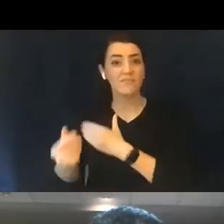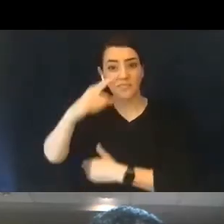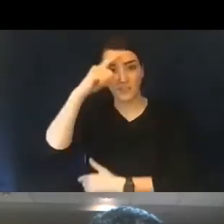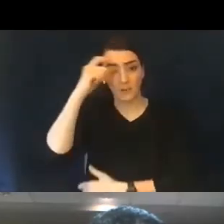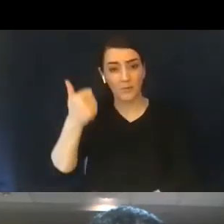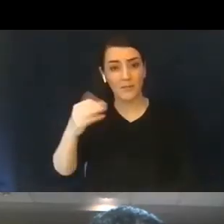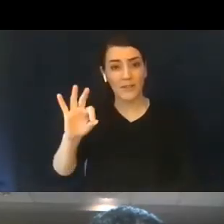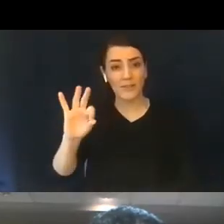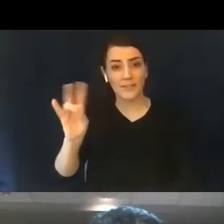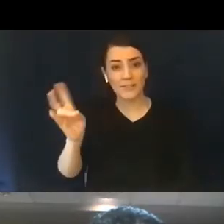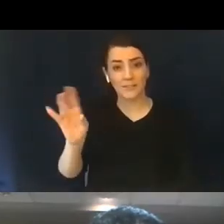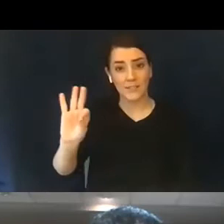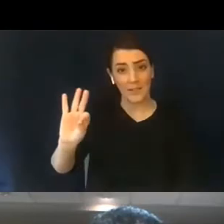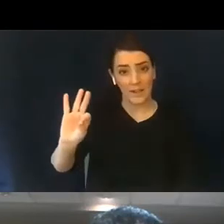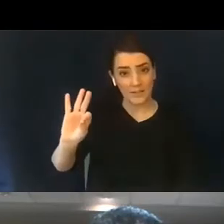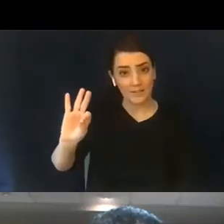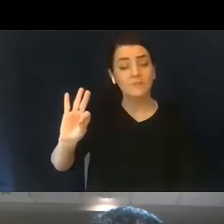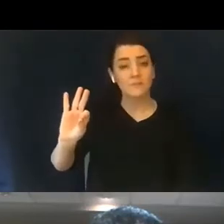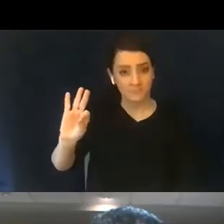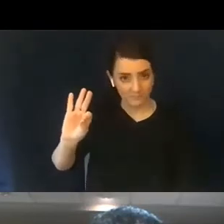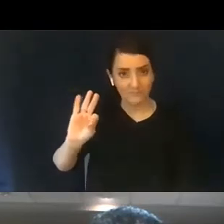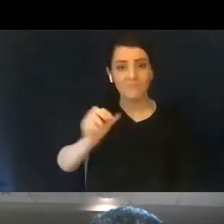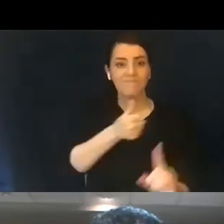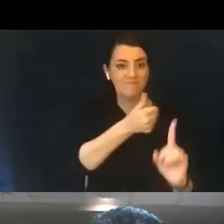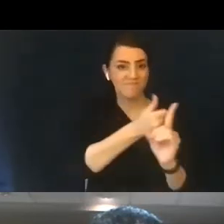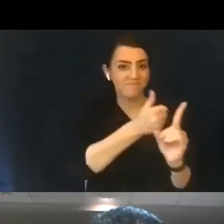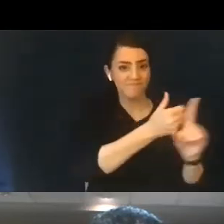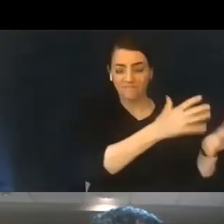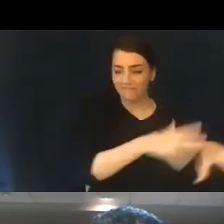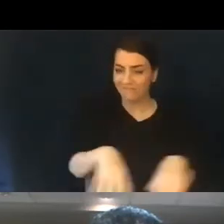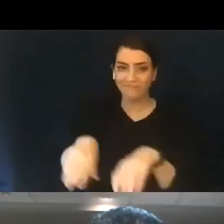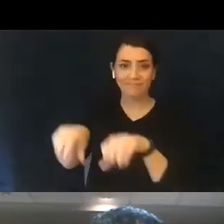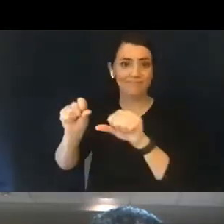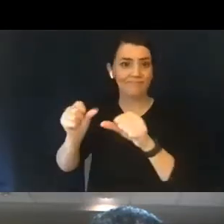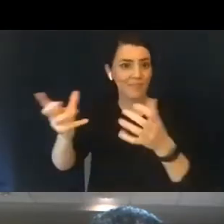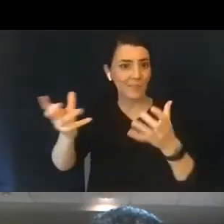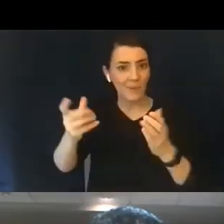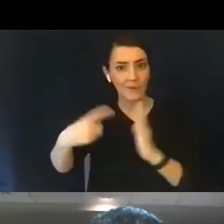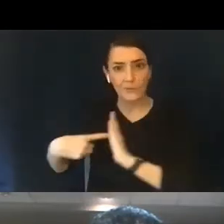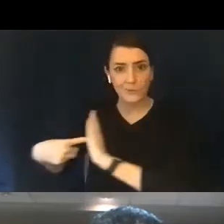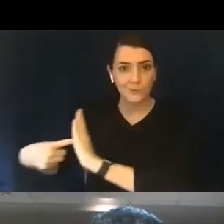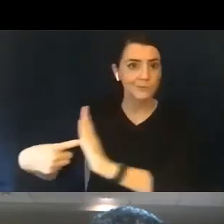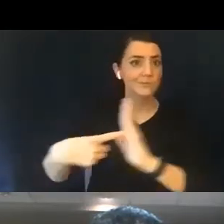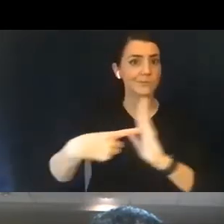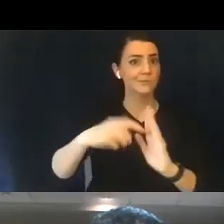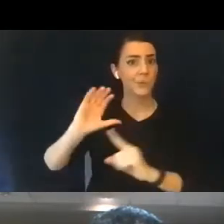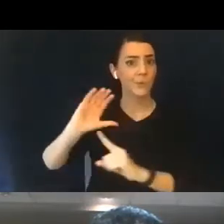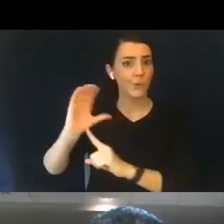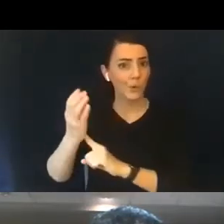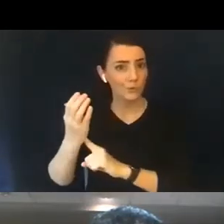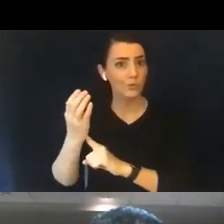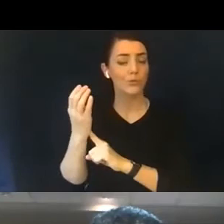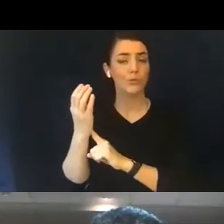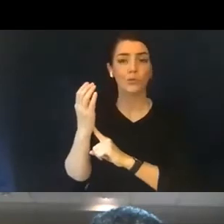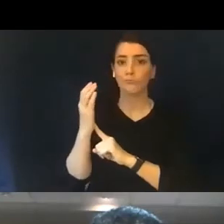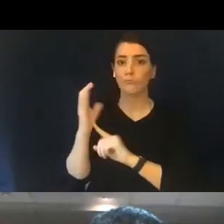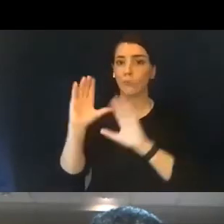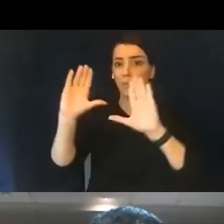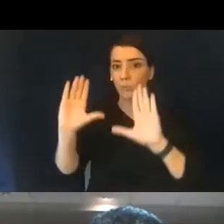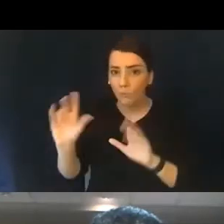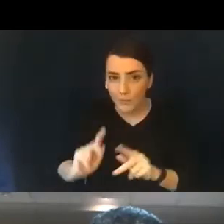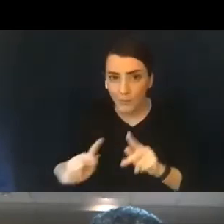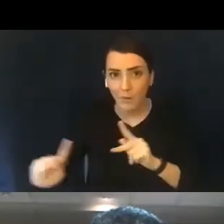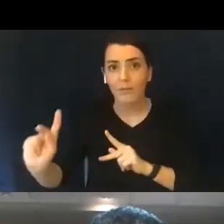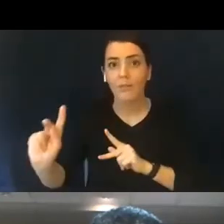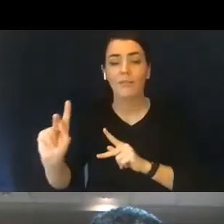going to do my part to make sure this great culture and people continue. This is Kosol's motto. Thank you